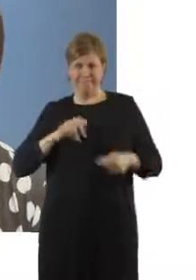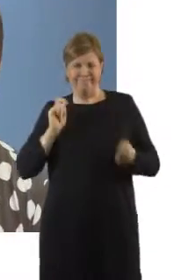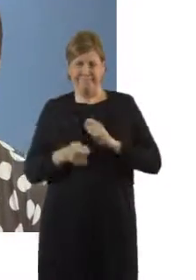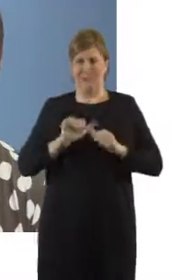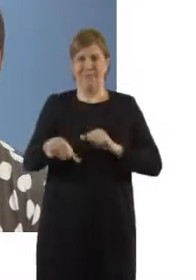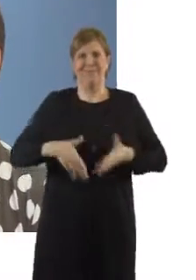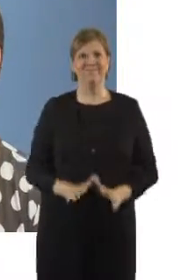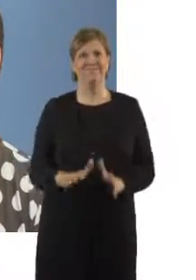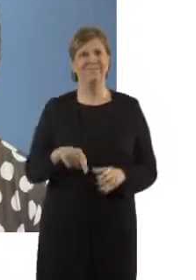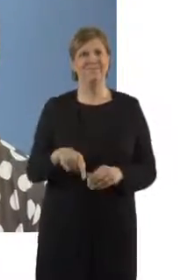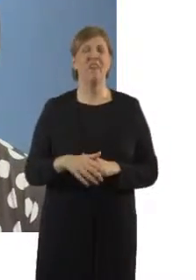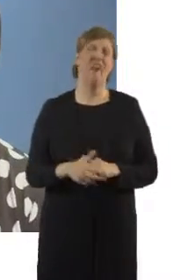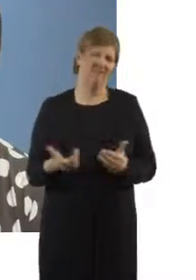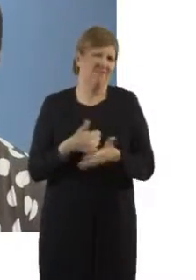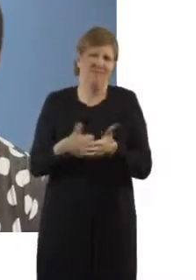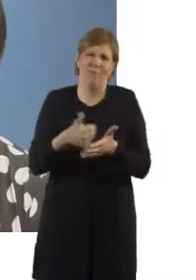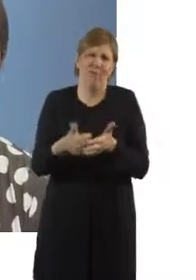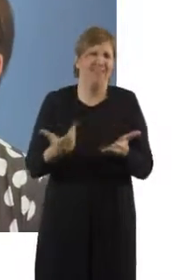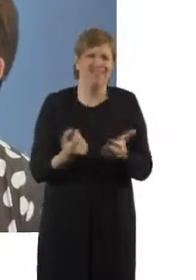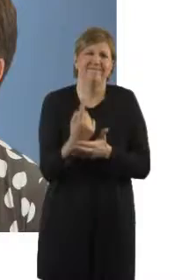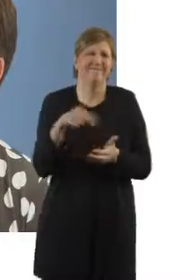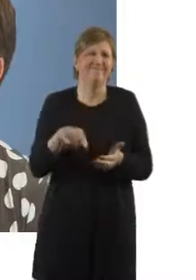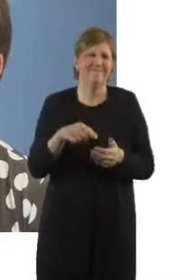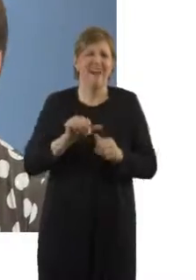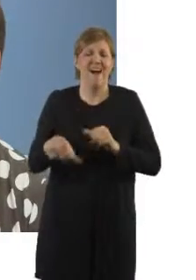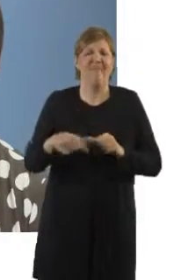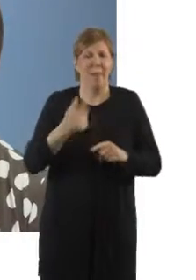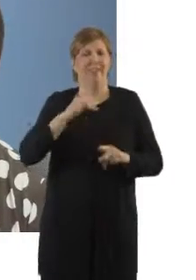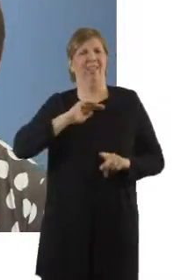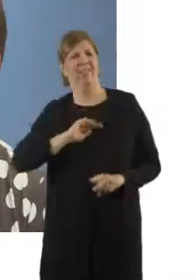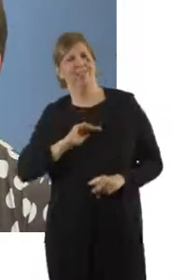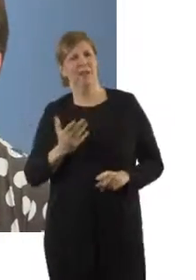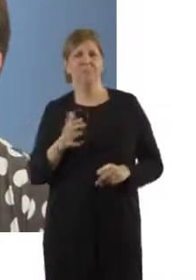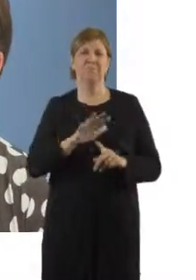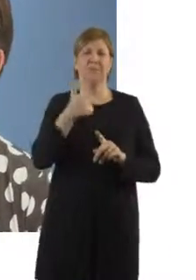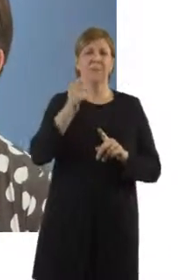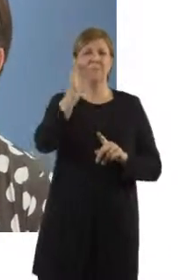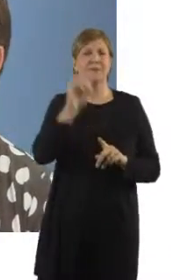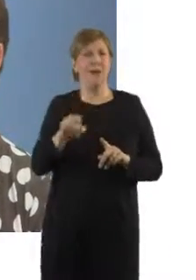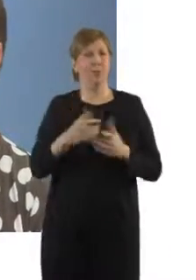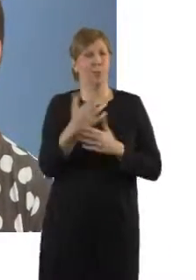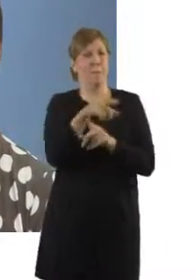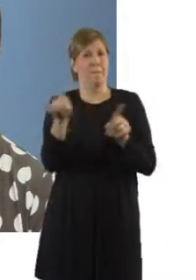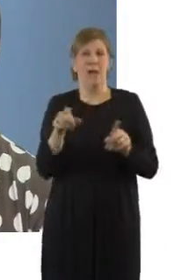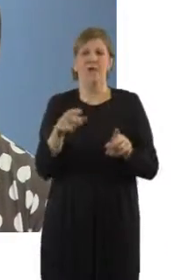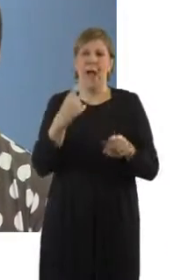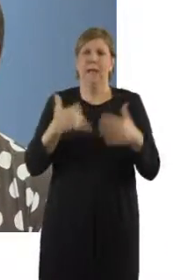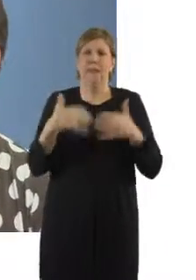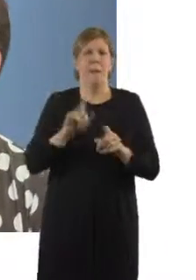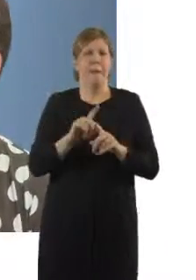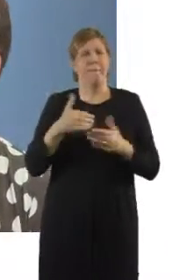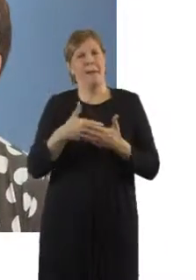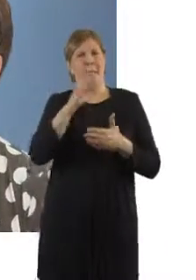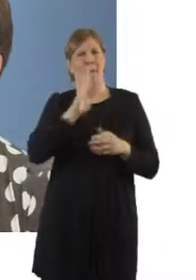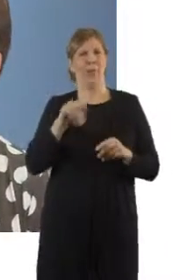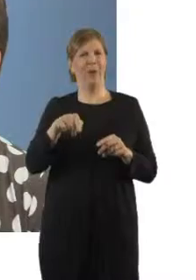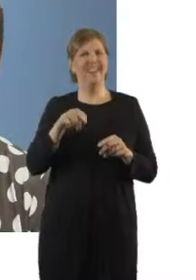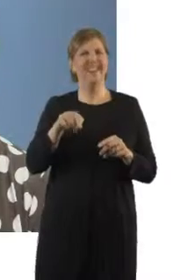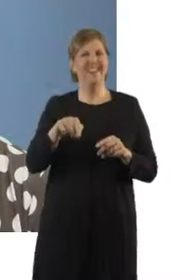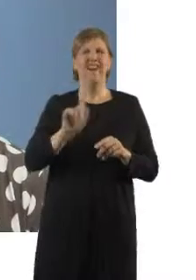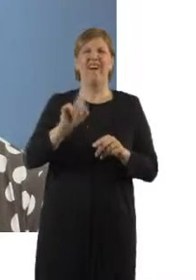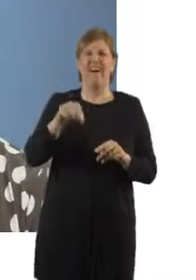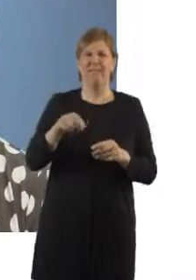perfectly normal to feel a bit down after the birth. Around 70% of all new mums suffer from the so-called baby blues. Baby blues